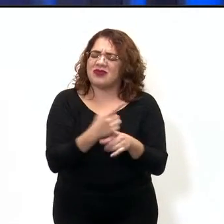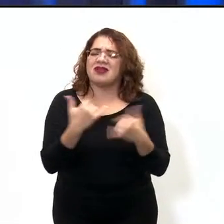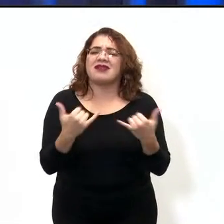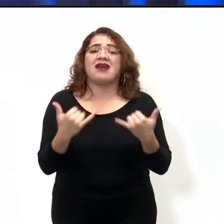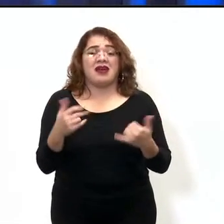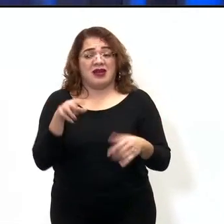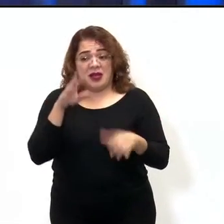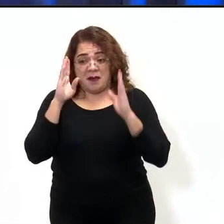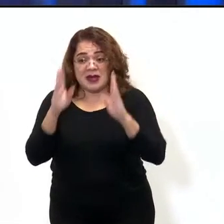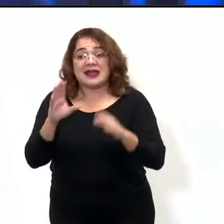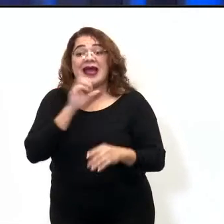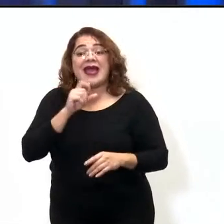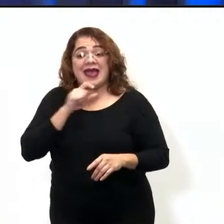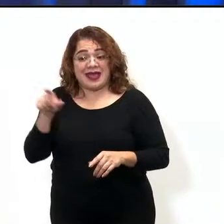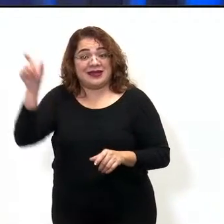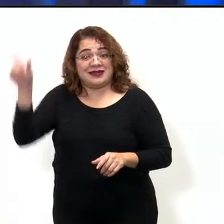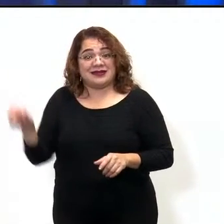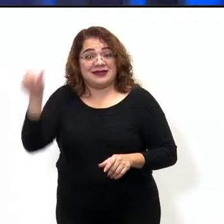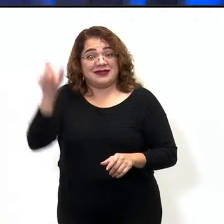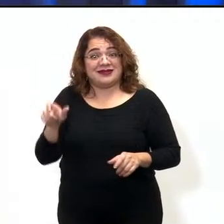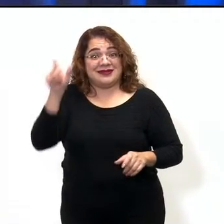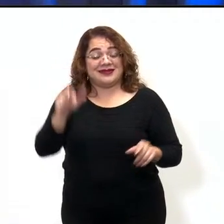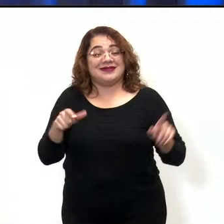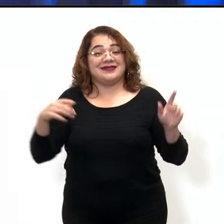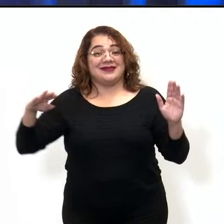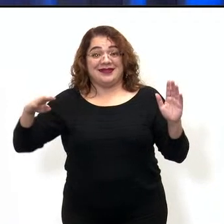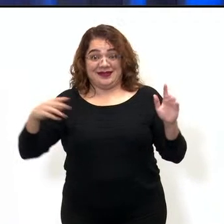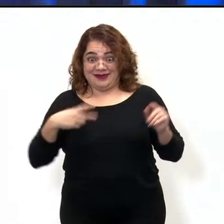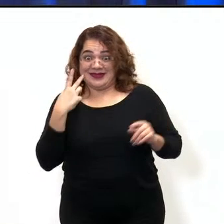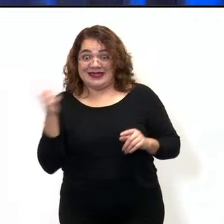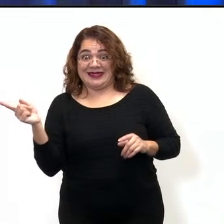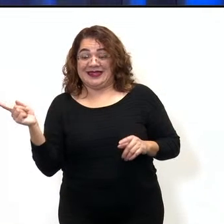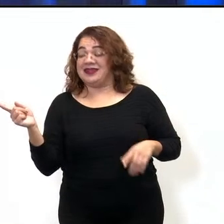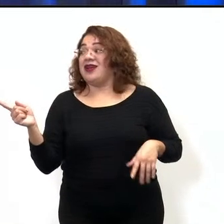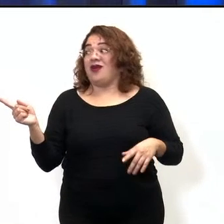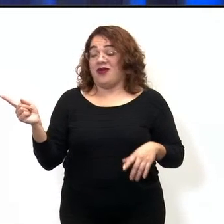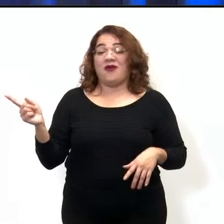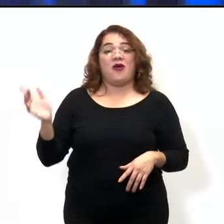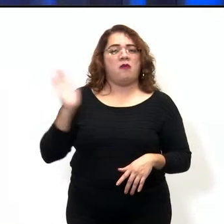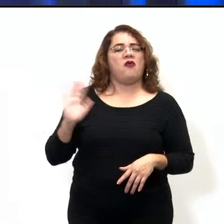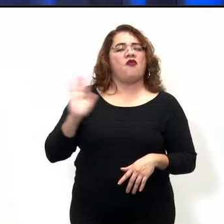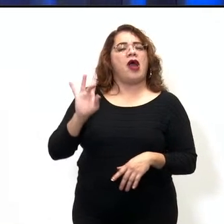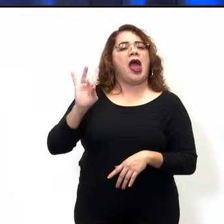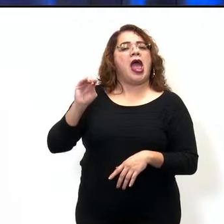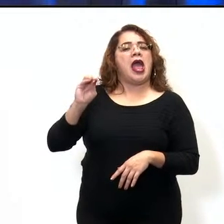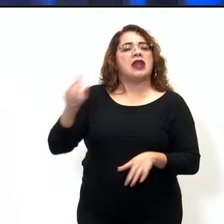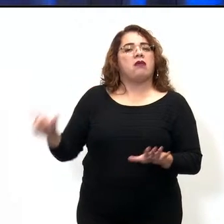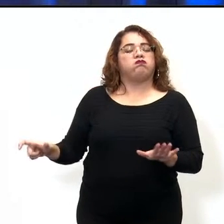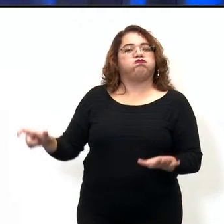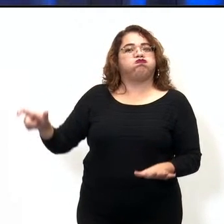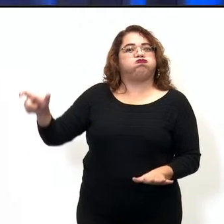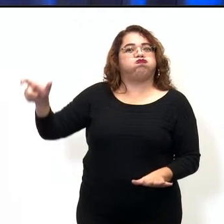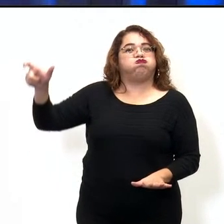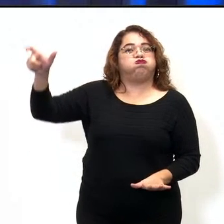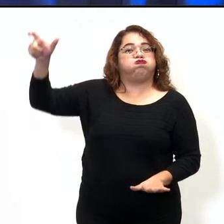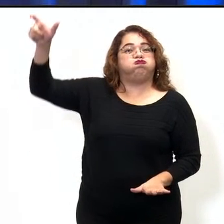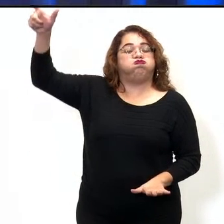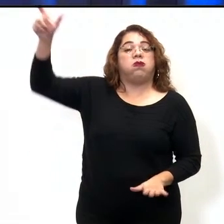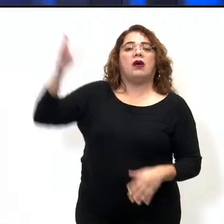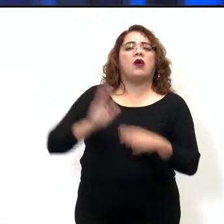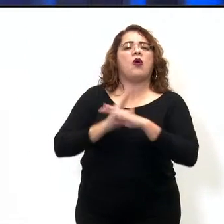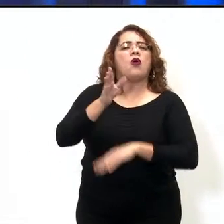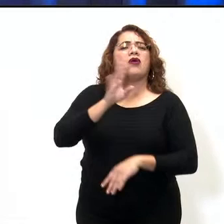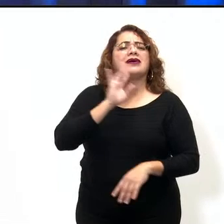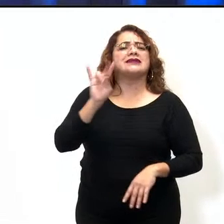hospitals, I remember when that slide used to be a majority of folks that were over 80 and in their 70s. And as